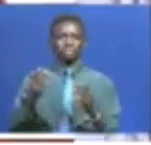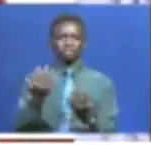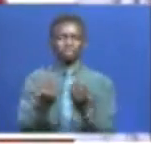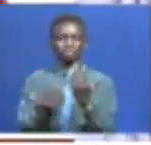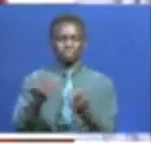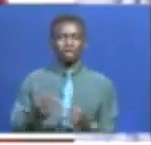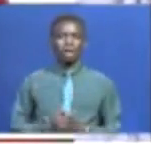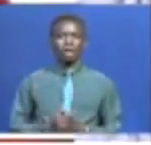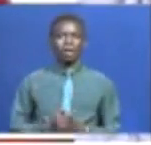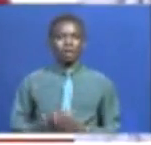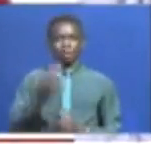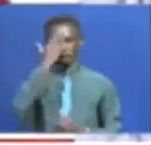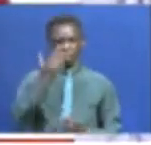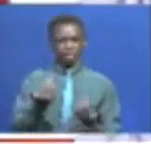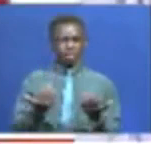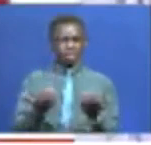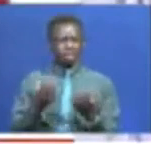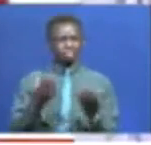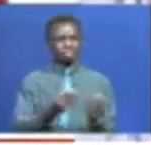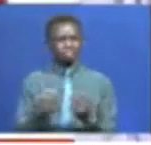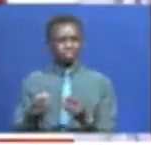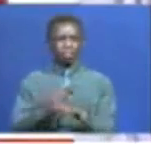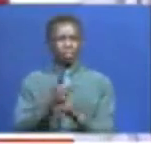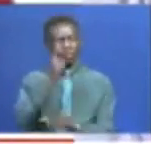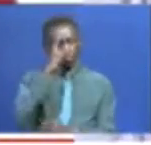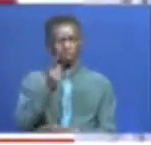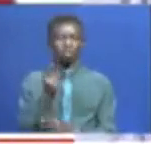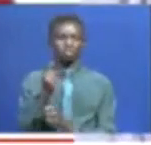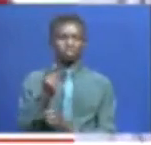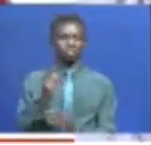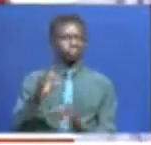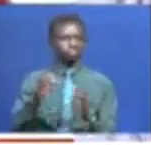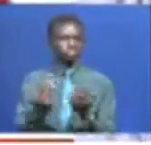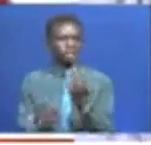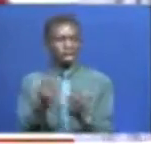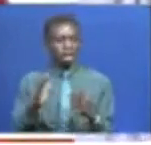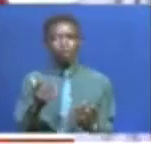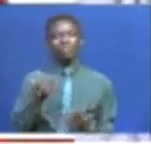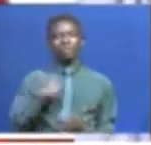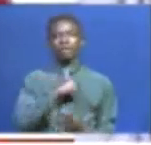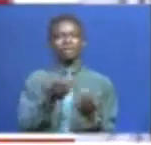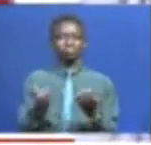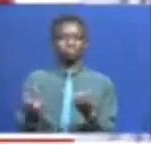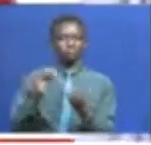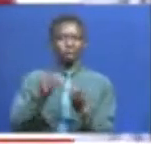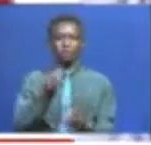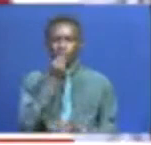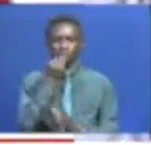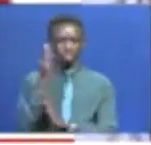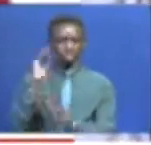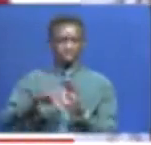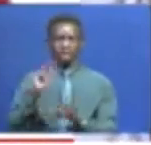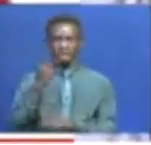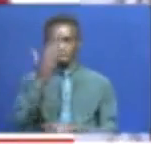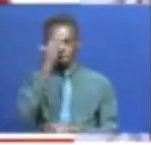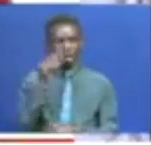This is because we'd like to enhance the food security in Kenya. We'd also like to lessen the labor used to make silage because it's a very manual